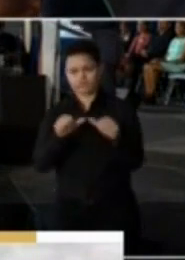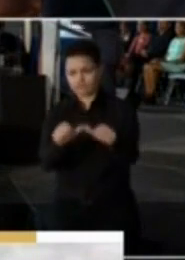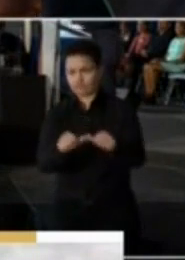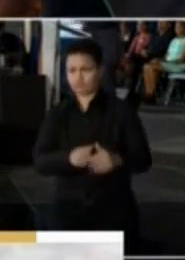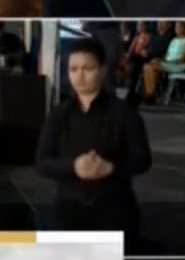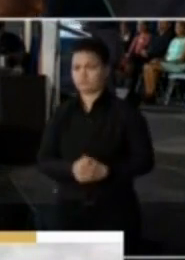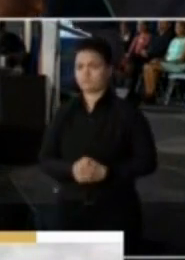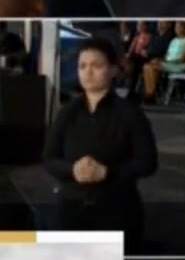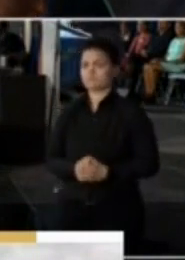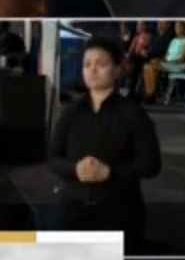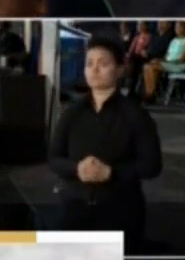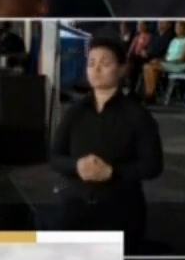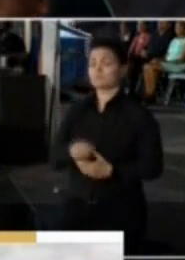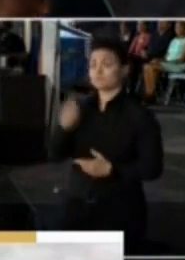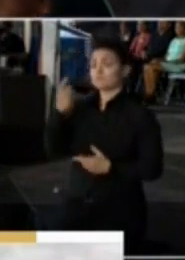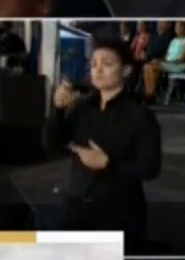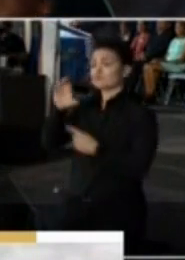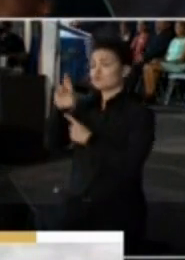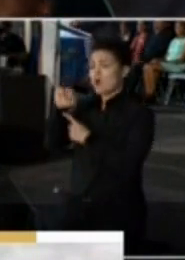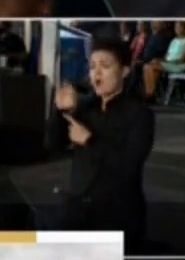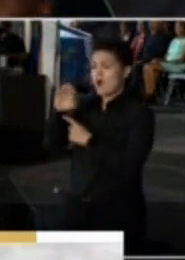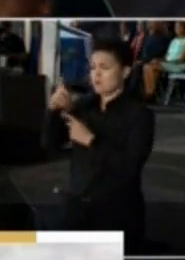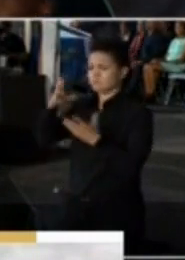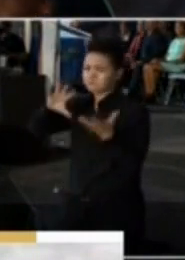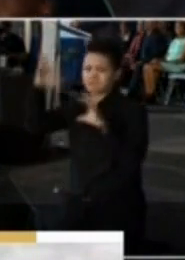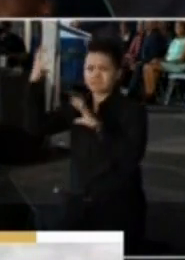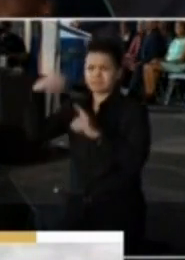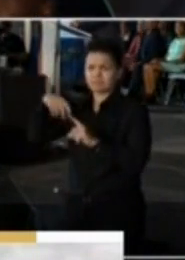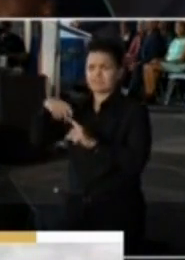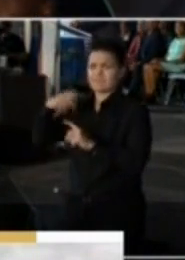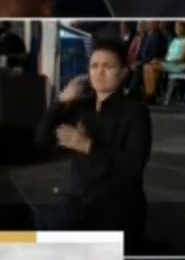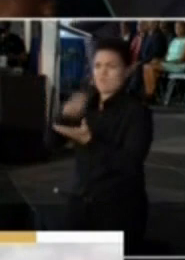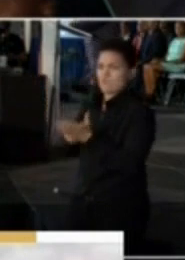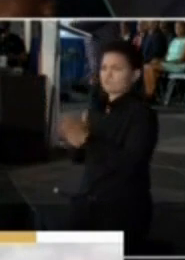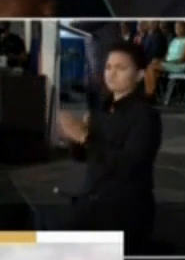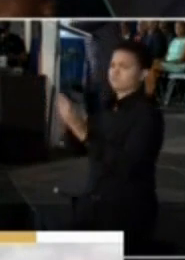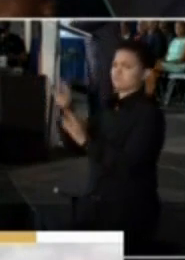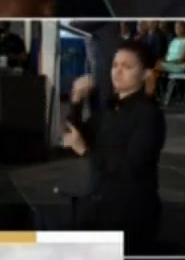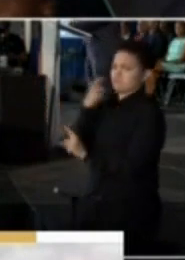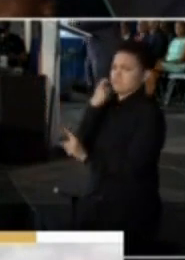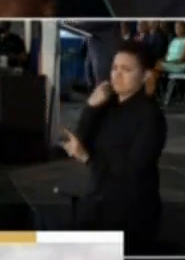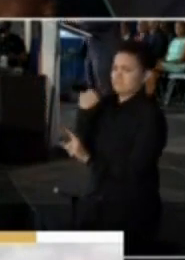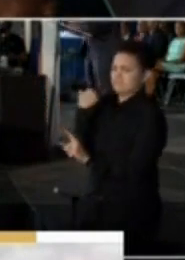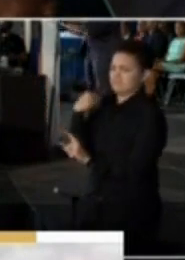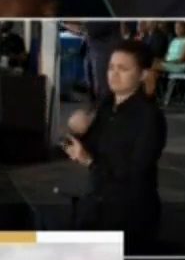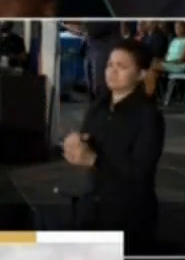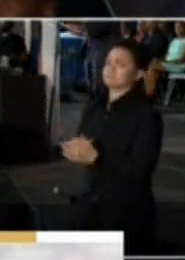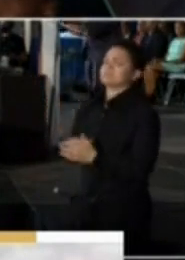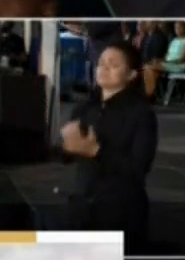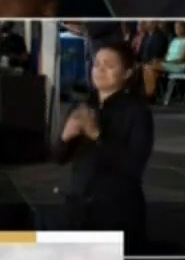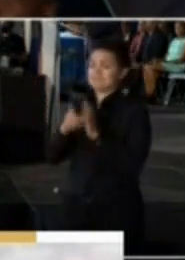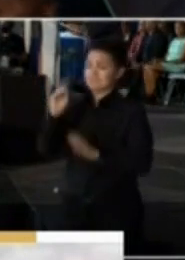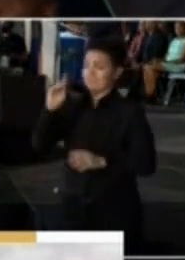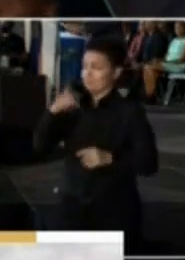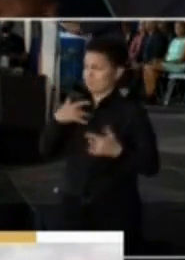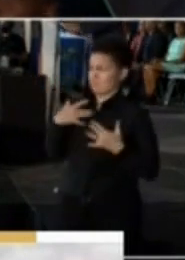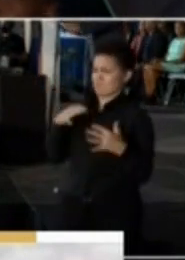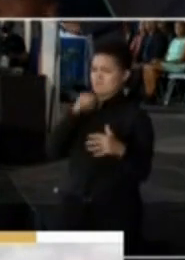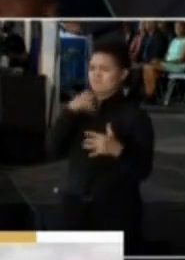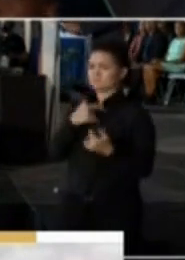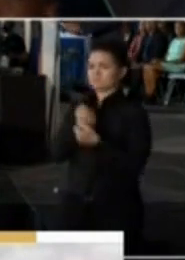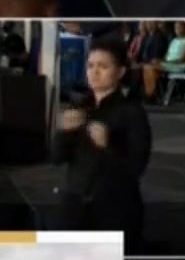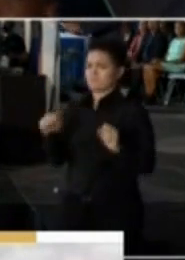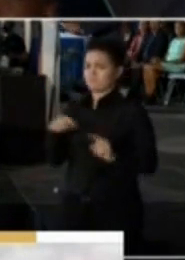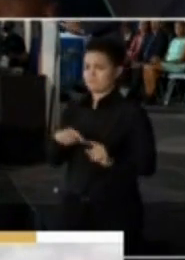crime has damaged our city's sense of safety. We're going to continue to hire more police officers to keep our neighborhoods